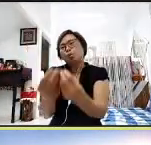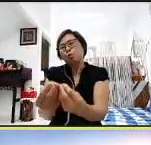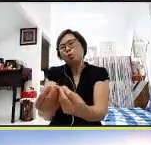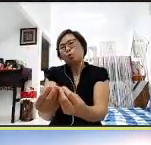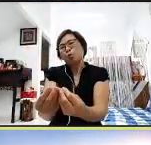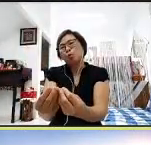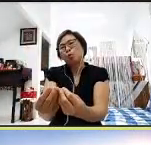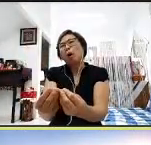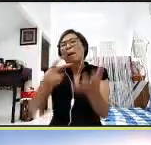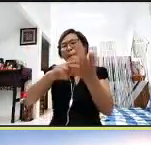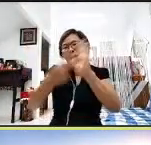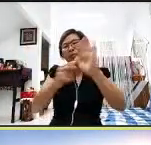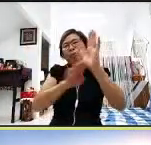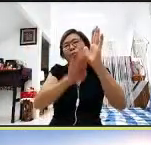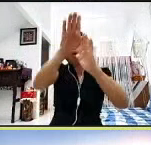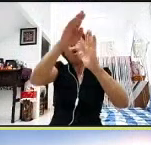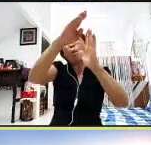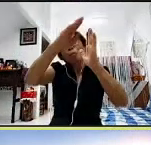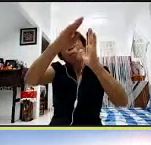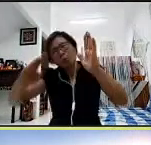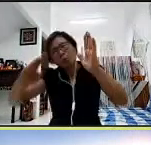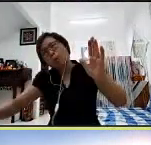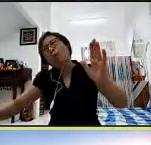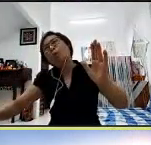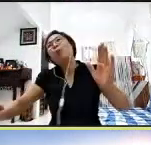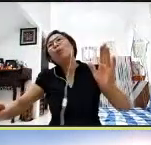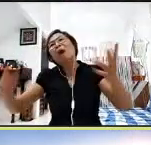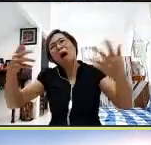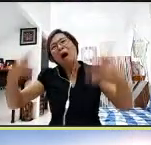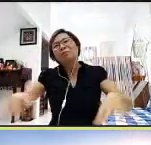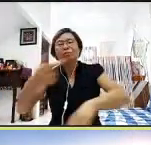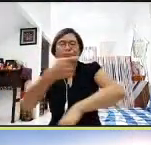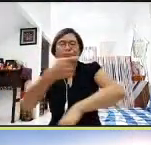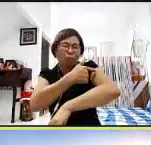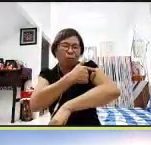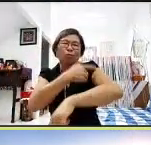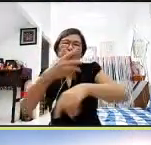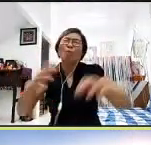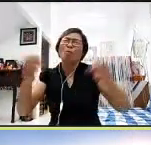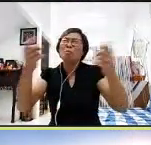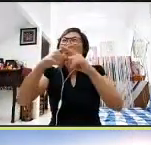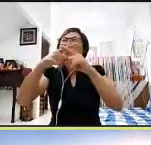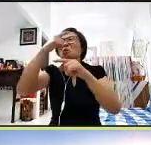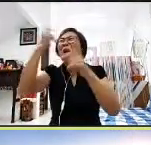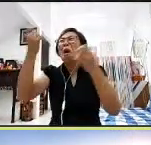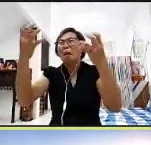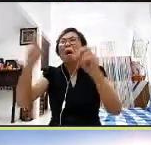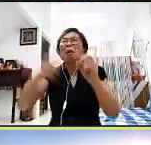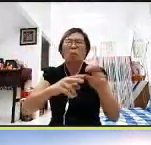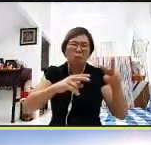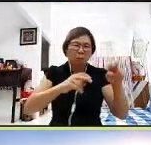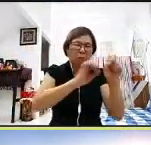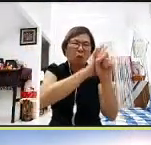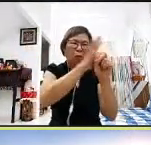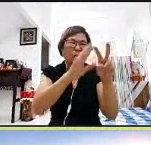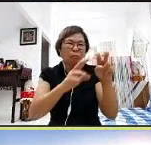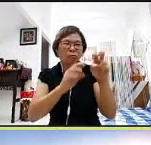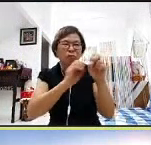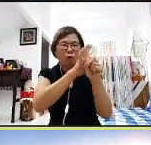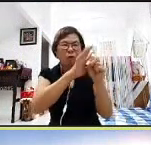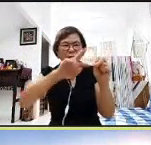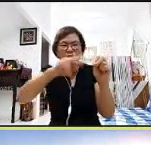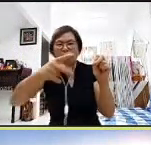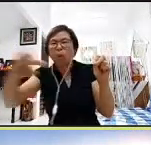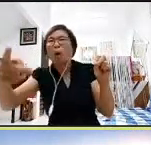mask down because there's also variant strains coming in. We are vaccinated for the original